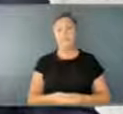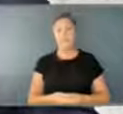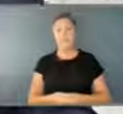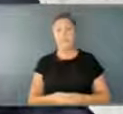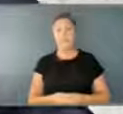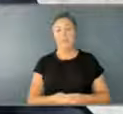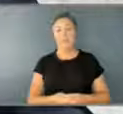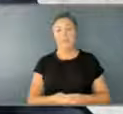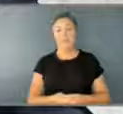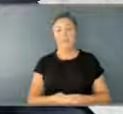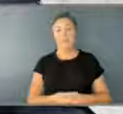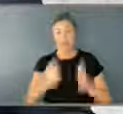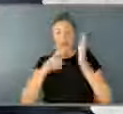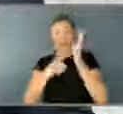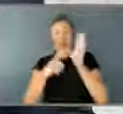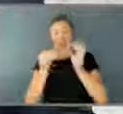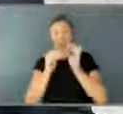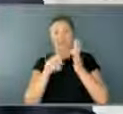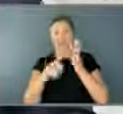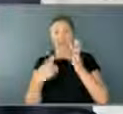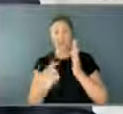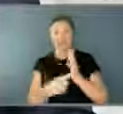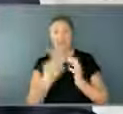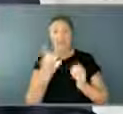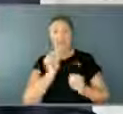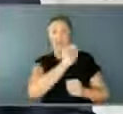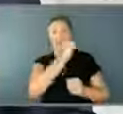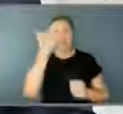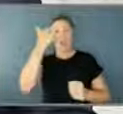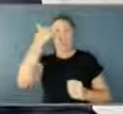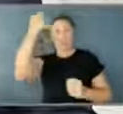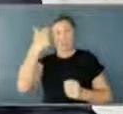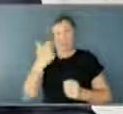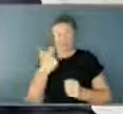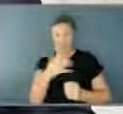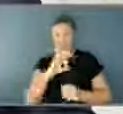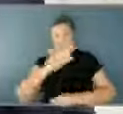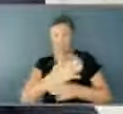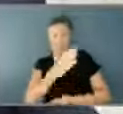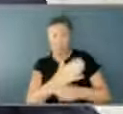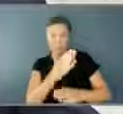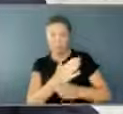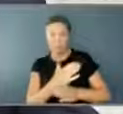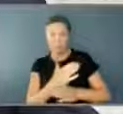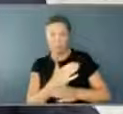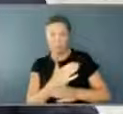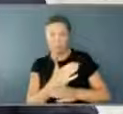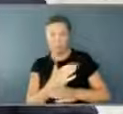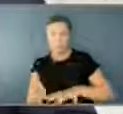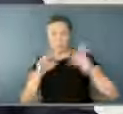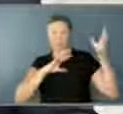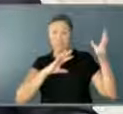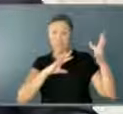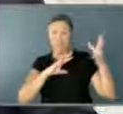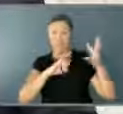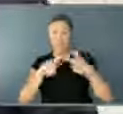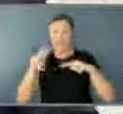their administration. And we all remember what a debacle that was. And so if that's the option,